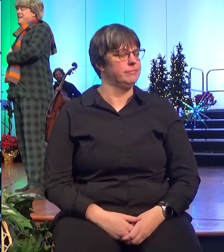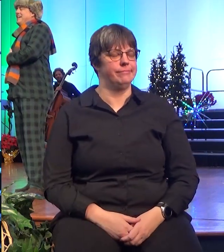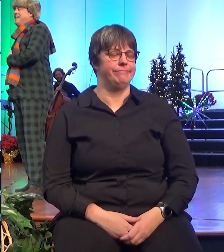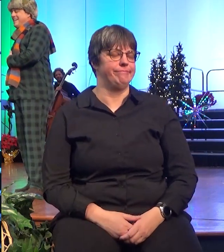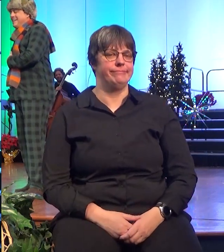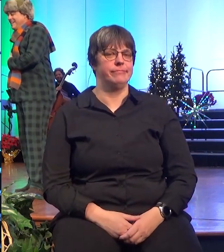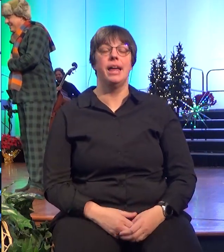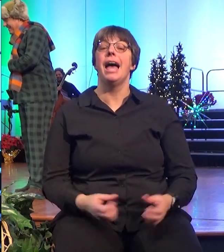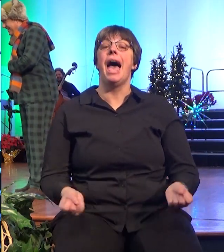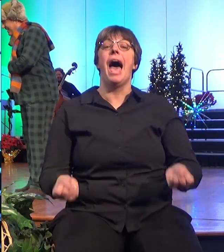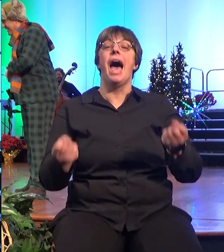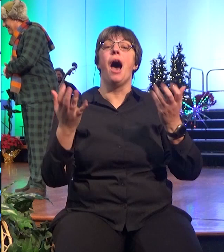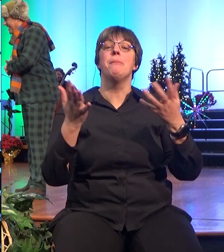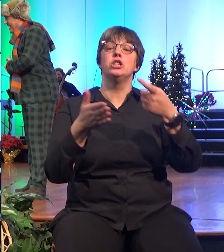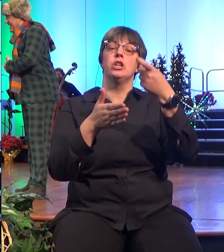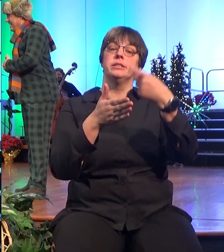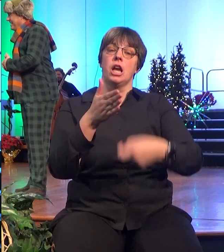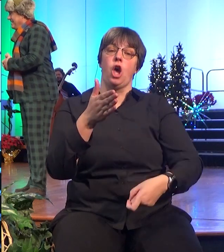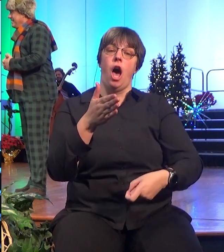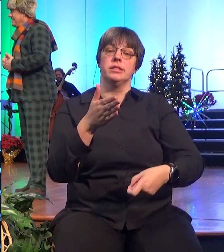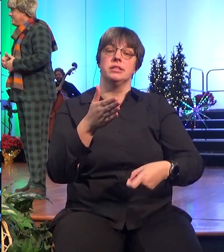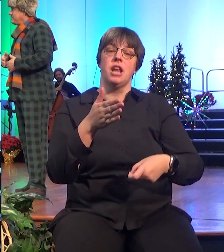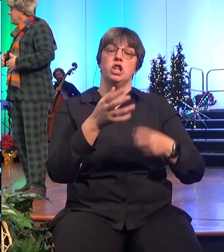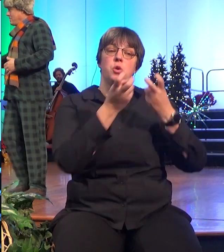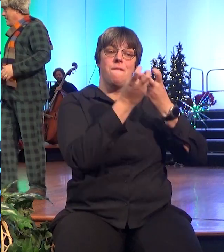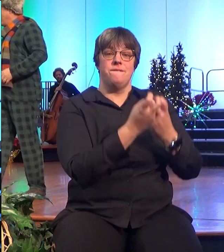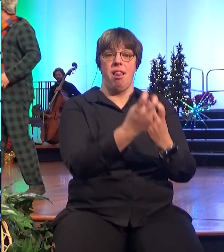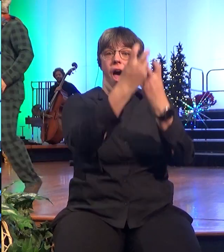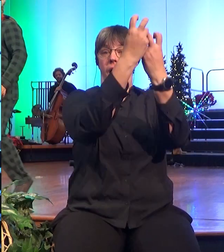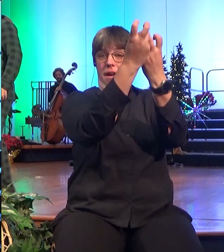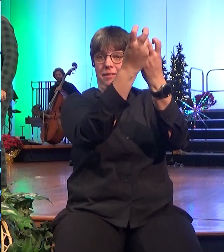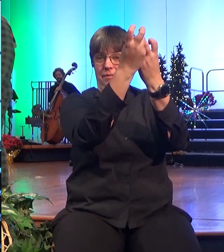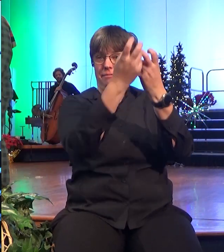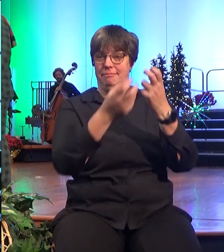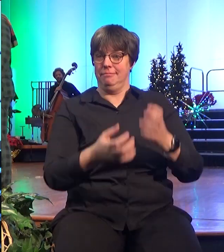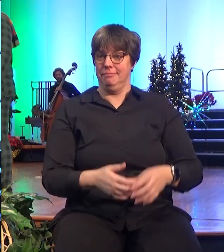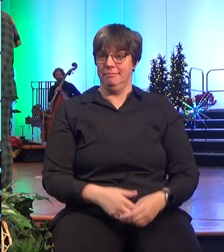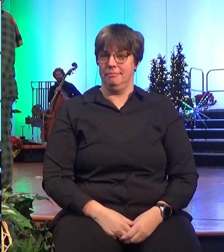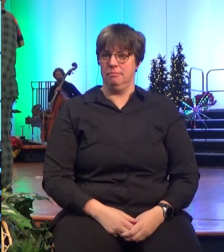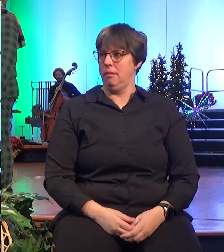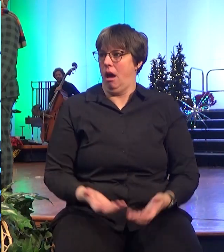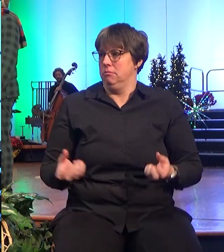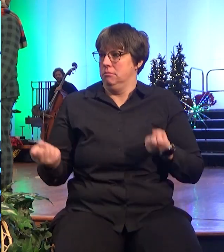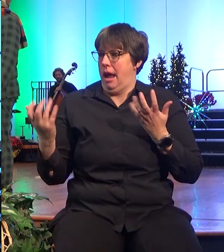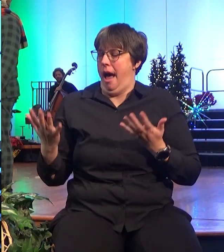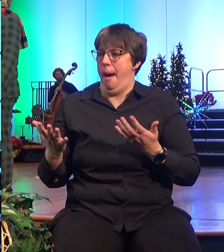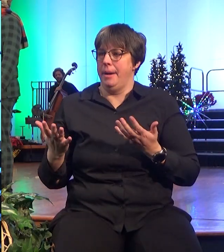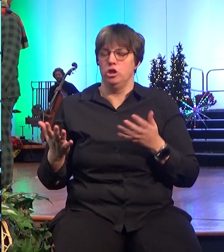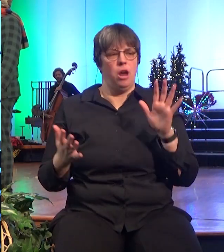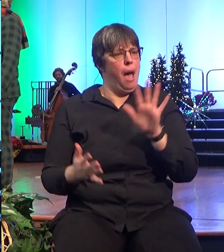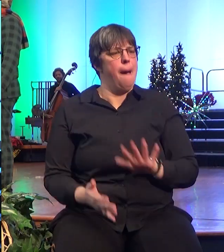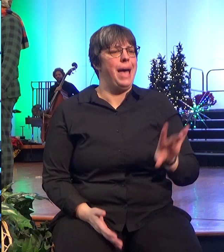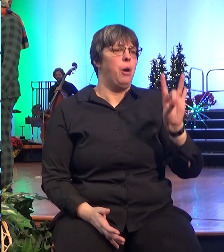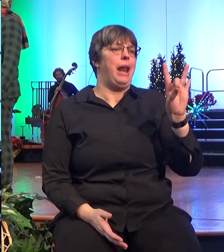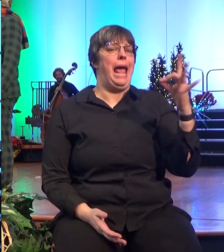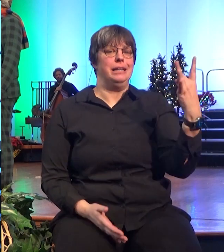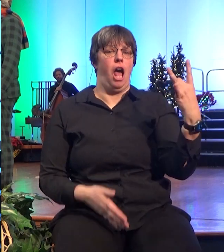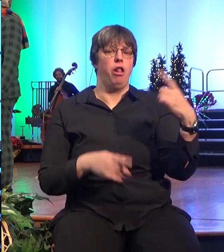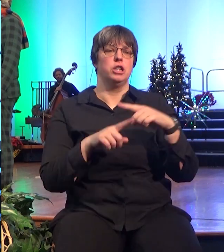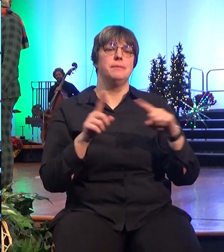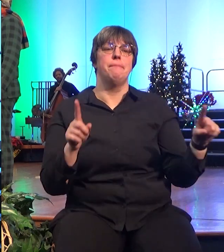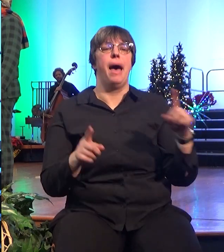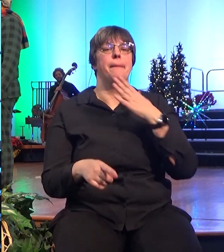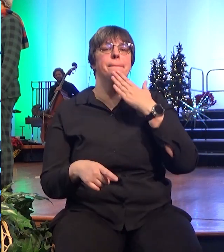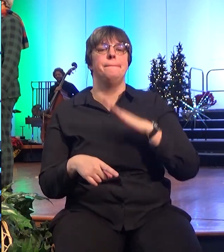How much does it cost to fly Santa's sleigh? I don't know. How much does it cost? Well, about $8, but in bad weather,